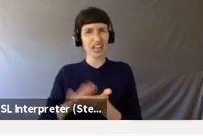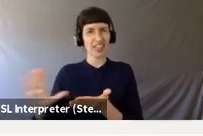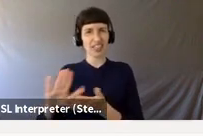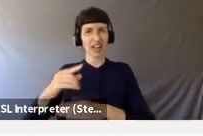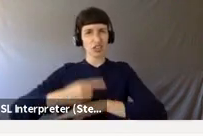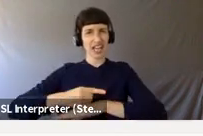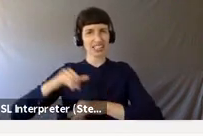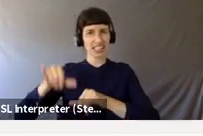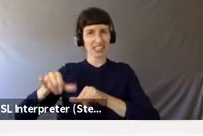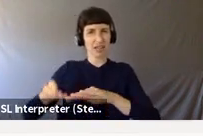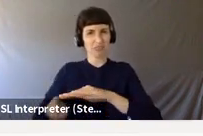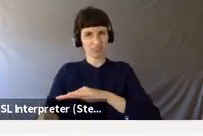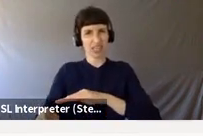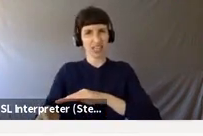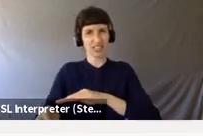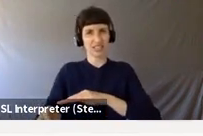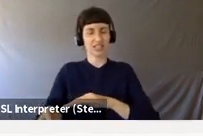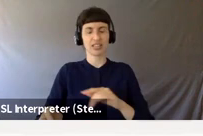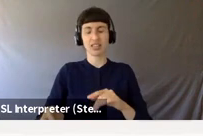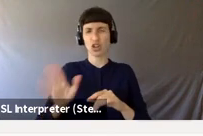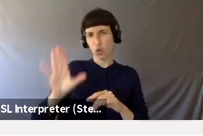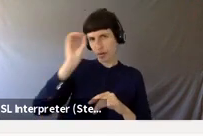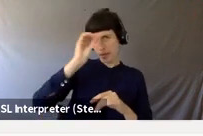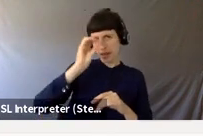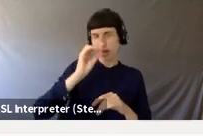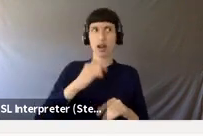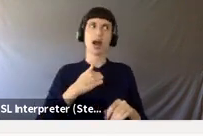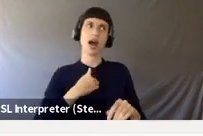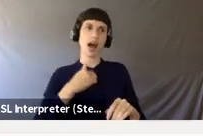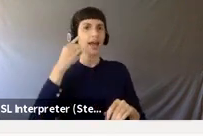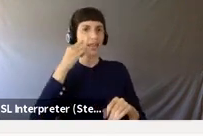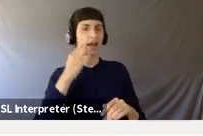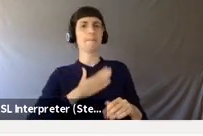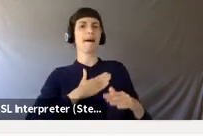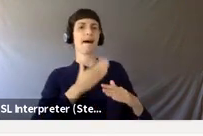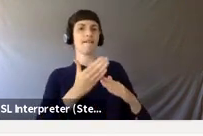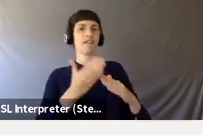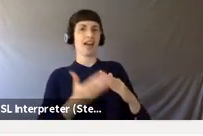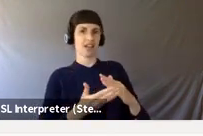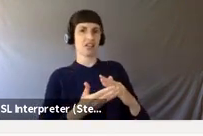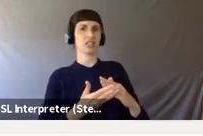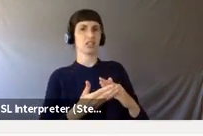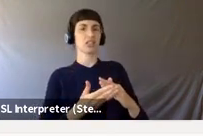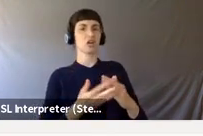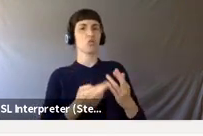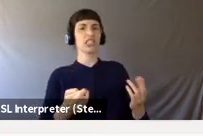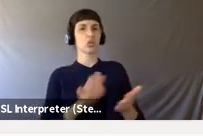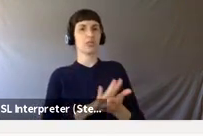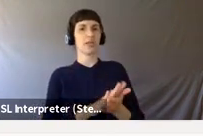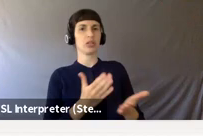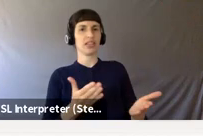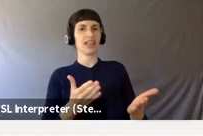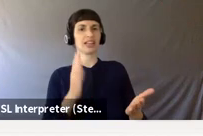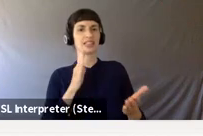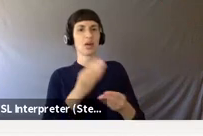and what do you notice about them? I definitely think of my files, again, as the resources that students will get. I haven't assigned them